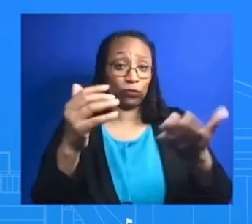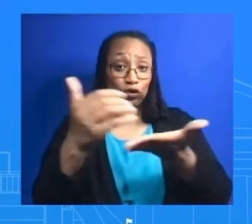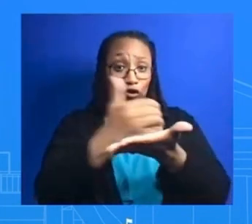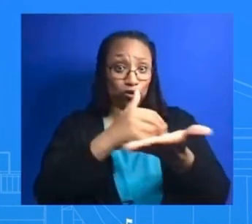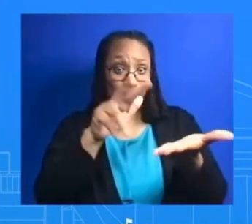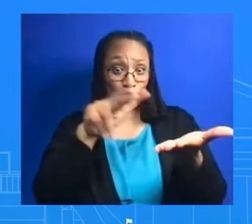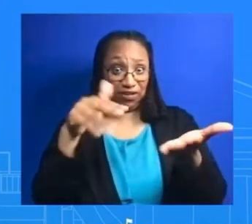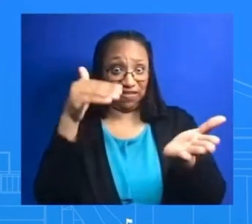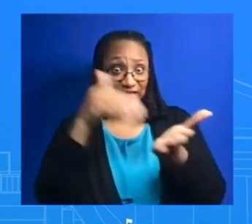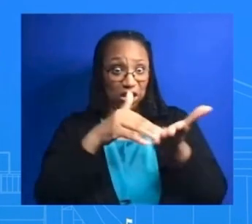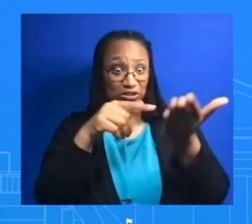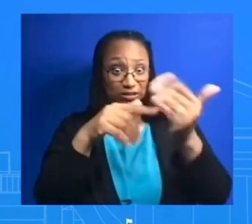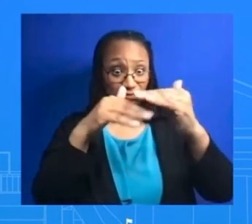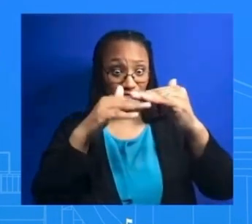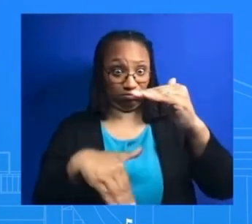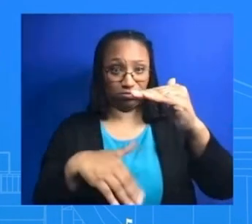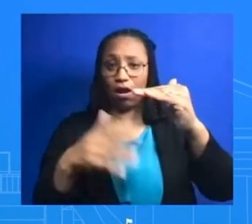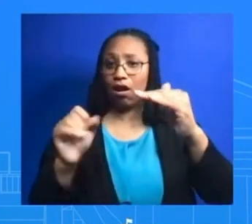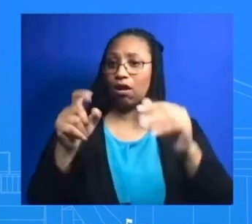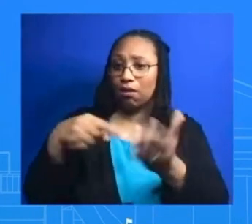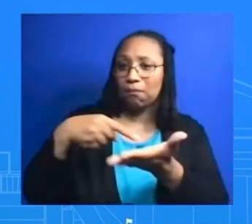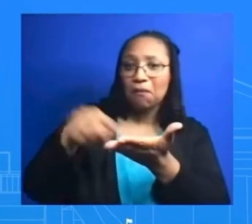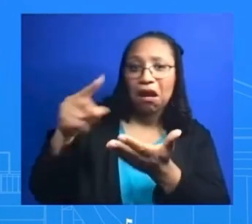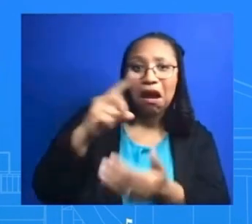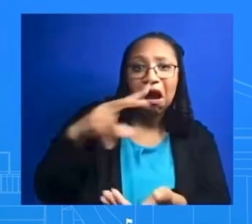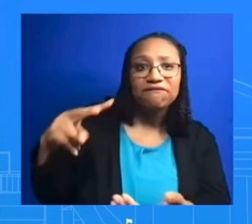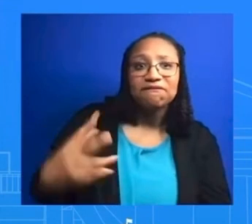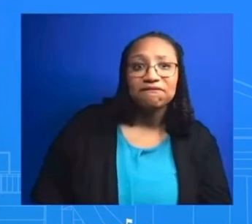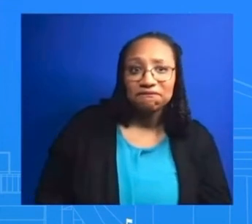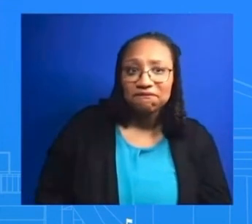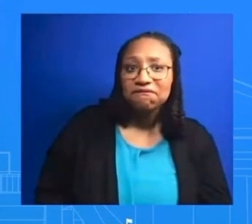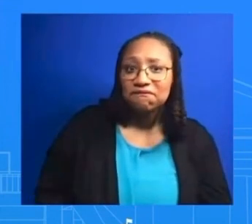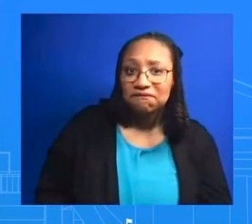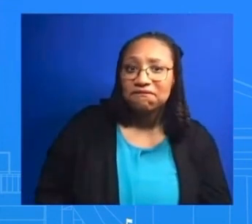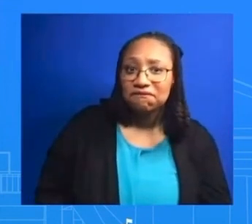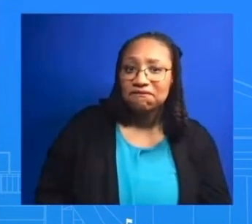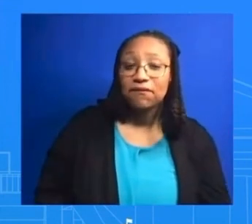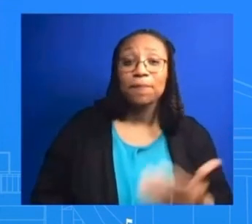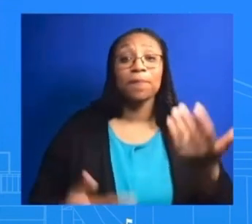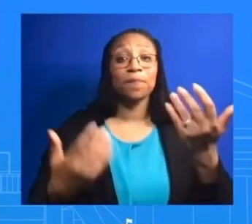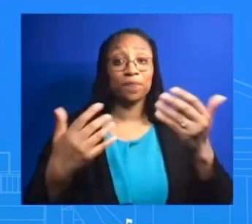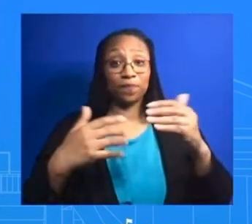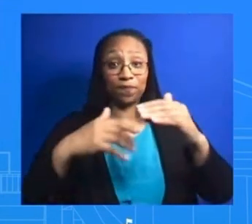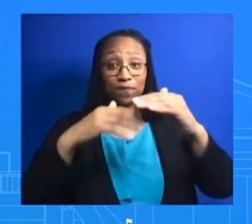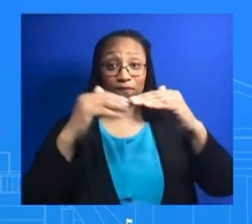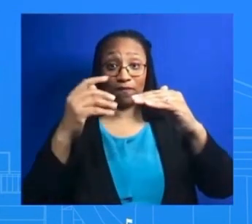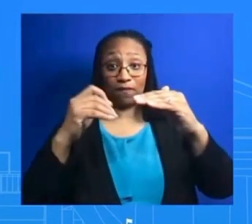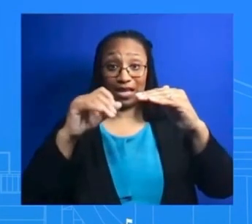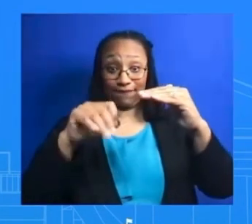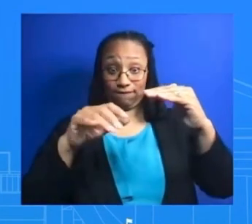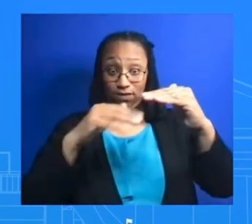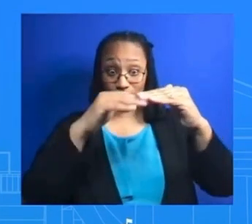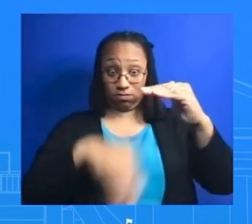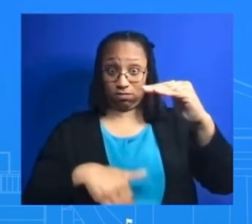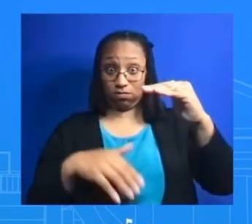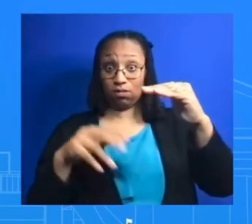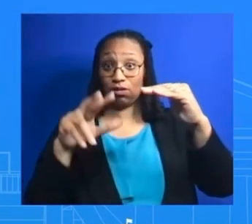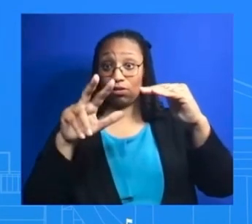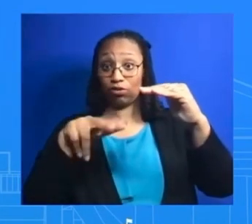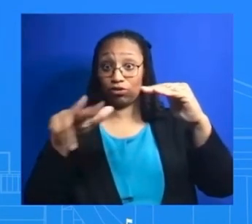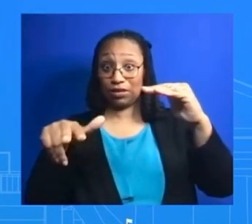the threshold of payment is higher than the $33,000. So if you're making less than $33,000, you won't have a payment. Is the IRS, or who's going